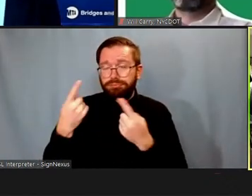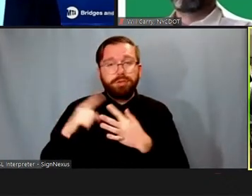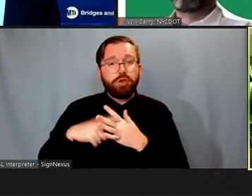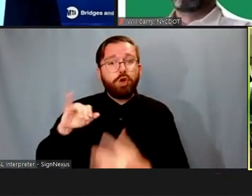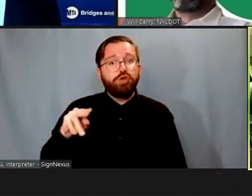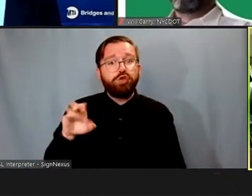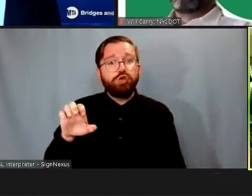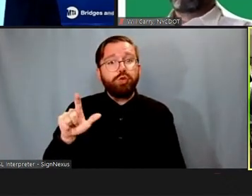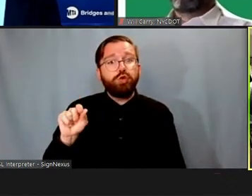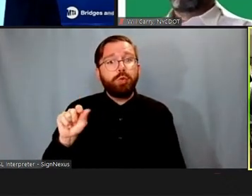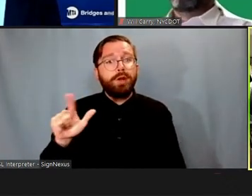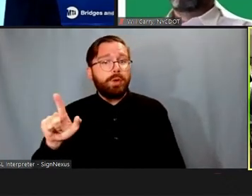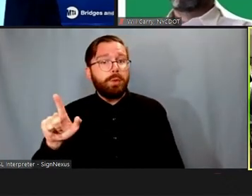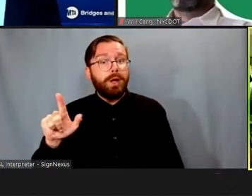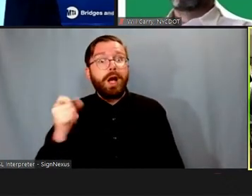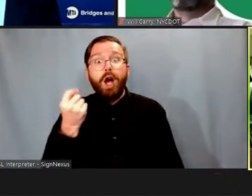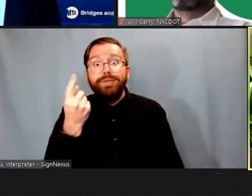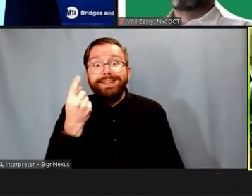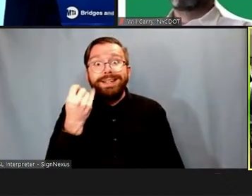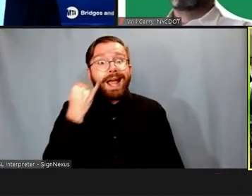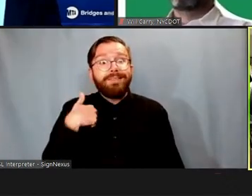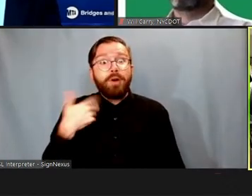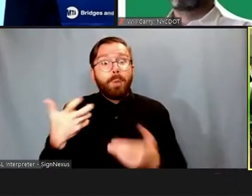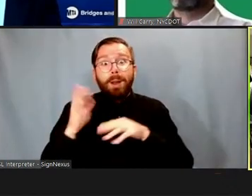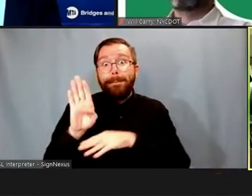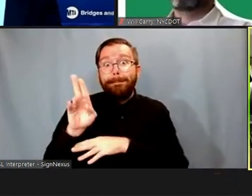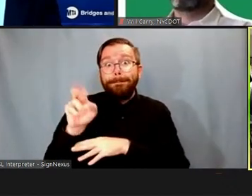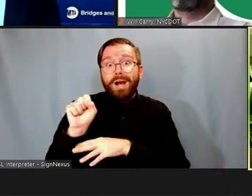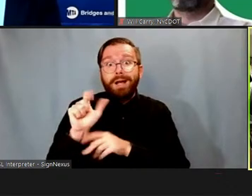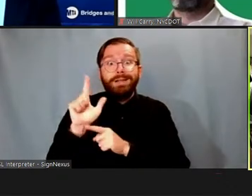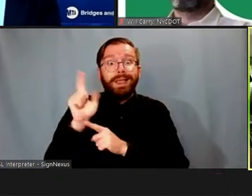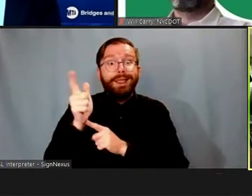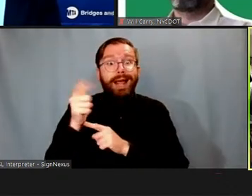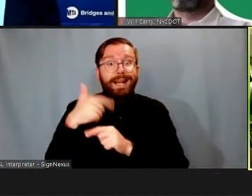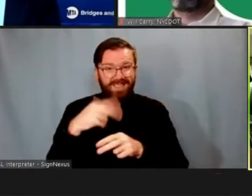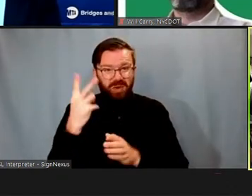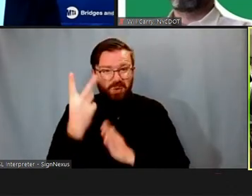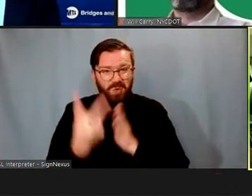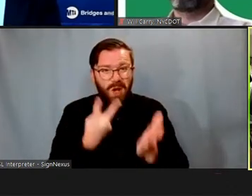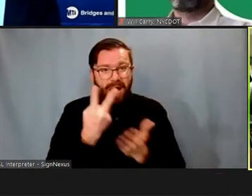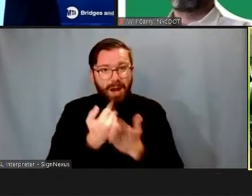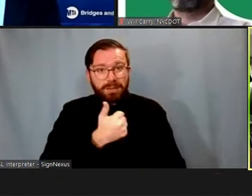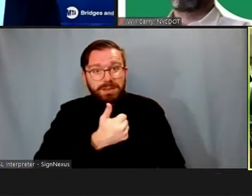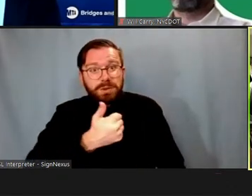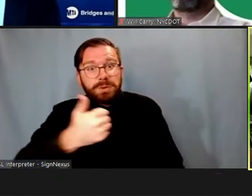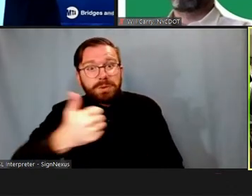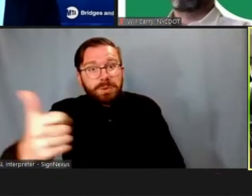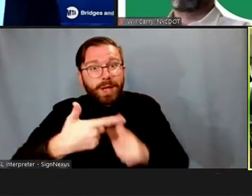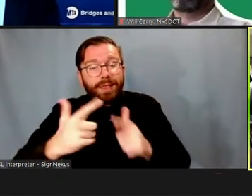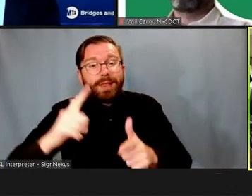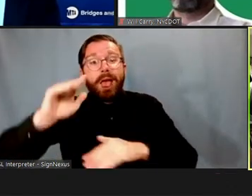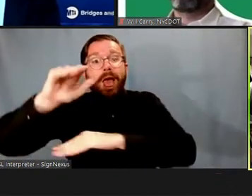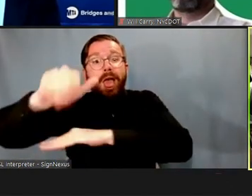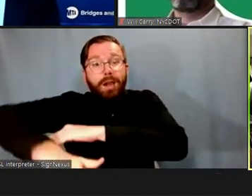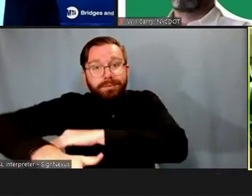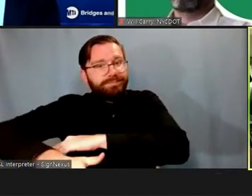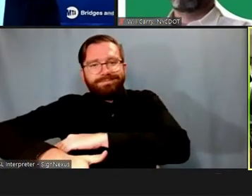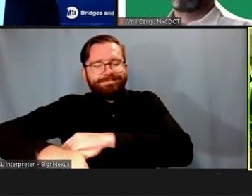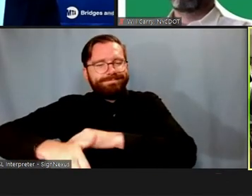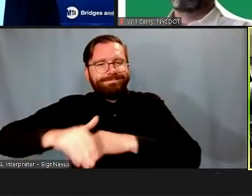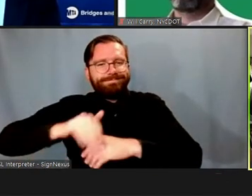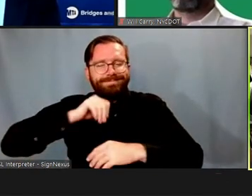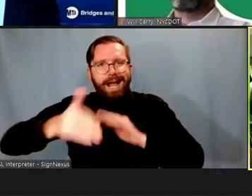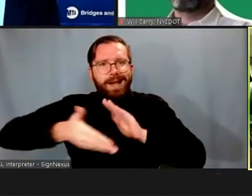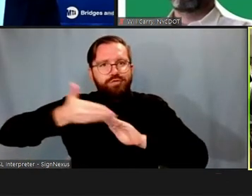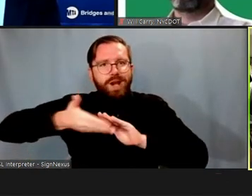ride is two hours one way and if i should miss the bus home later runs are few and far between so when i need to get into manhattan i really have no